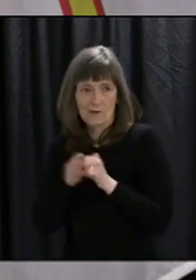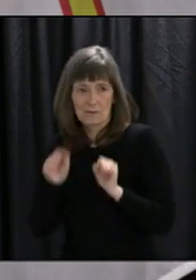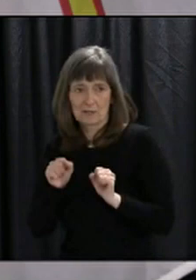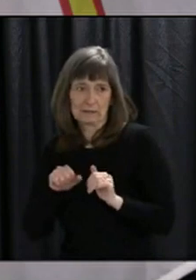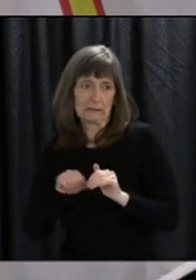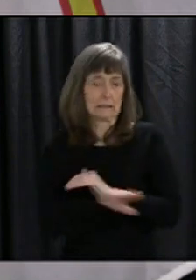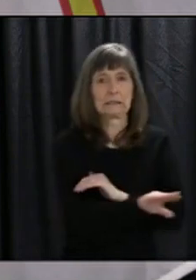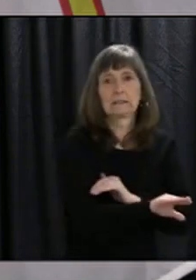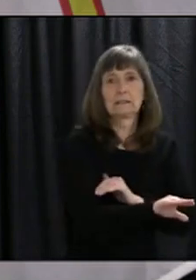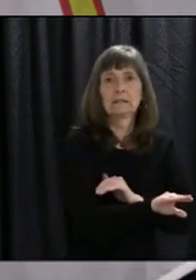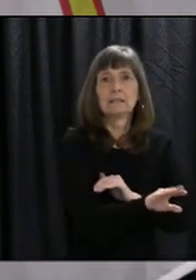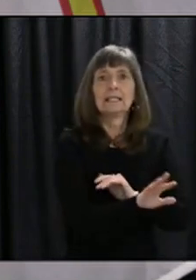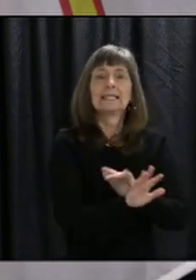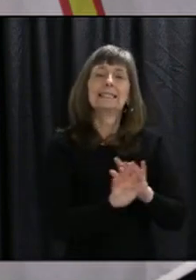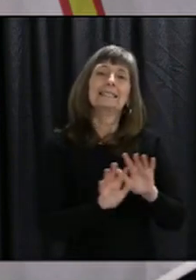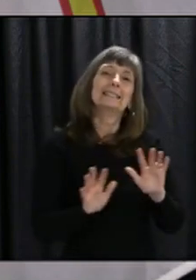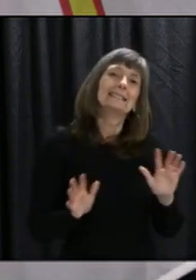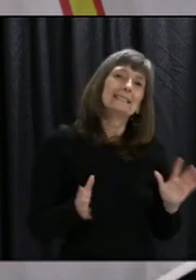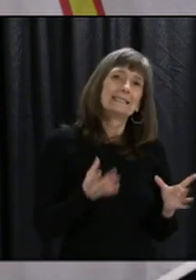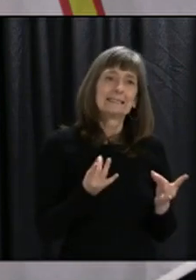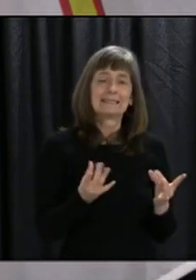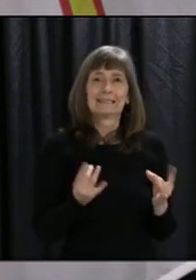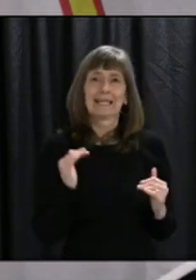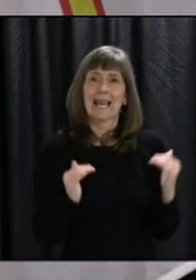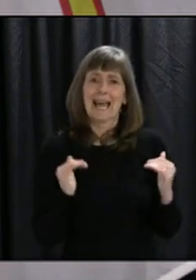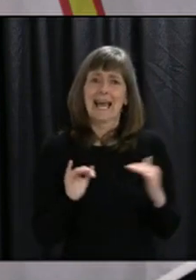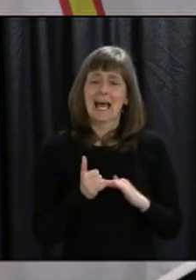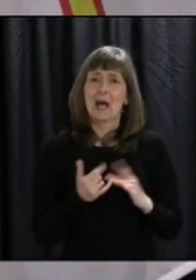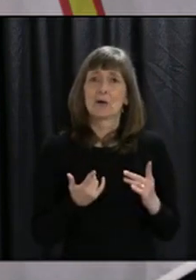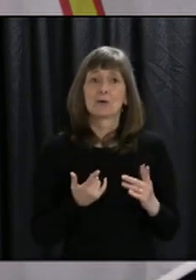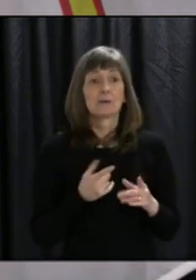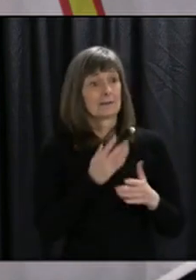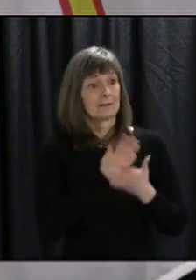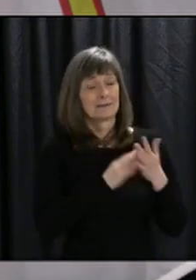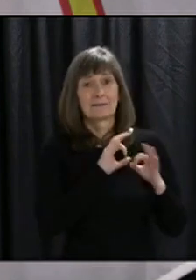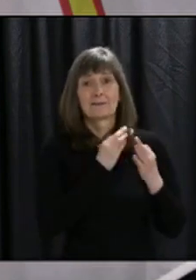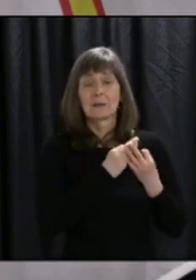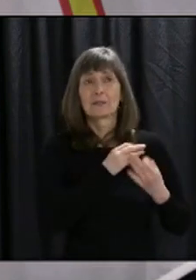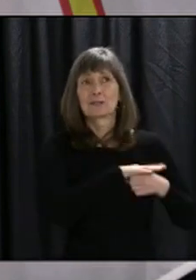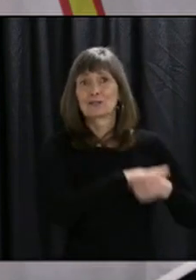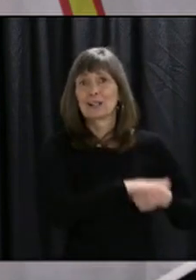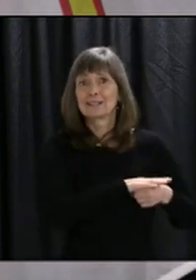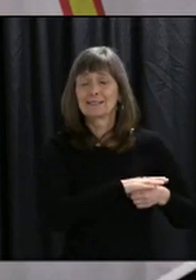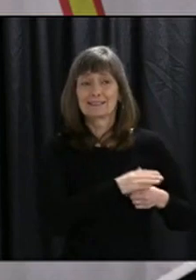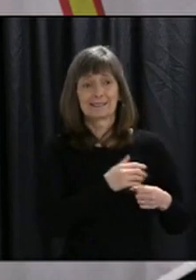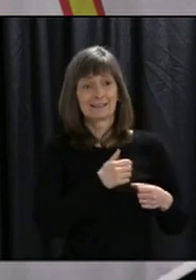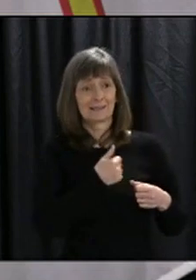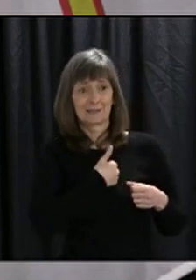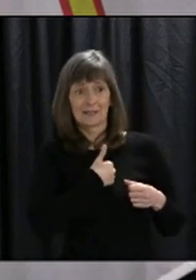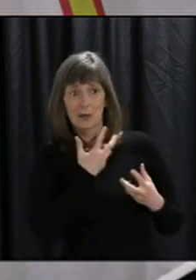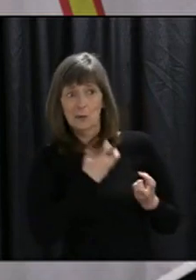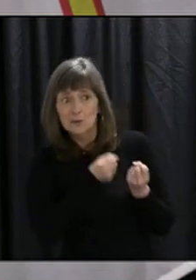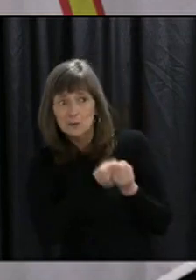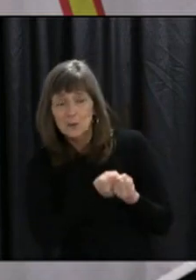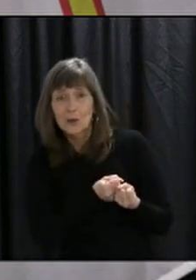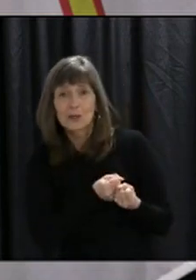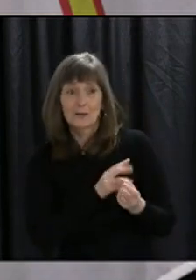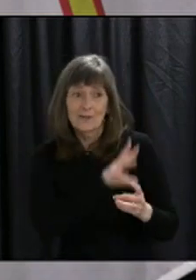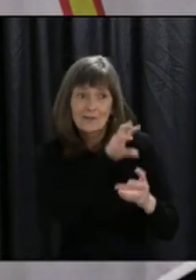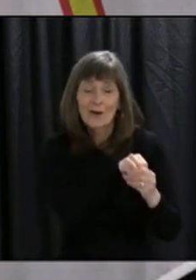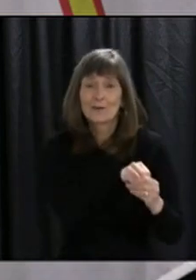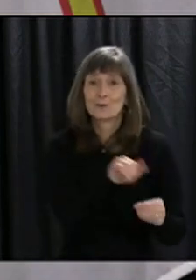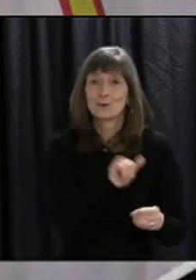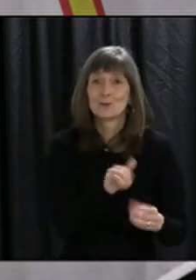then we also know that there are families out there that they're stressed because they want to be there to support, their family member as well.